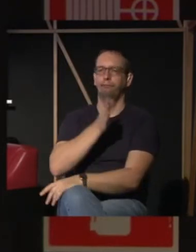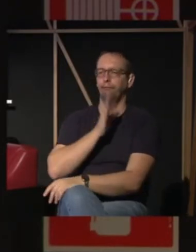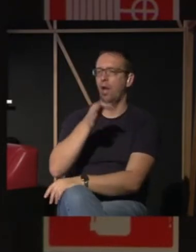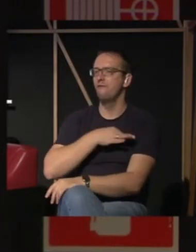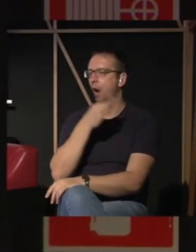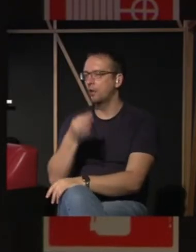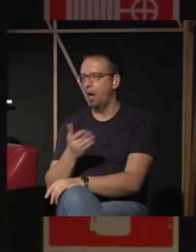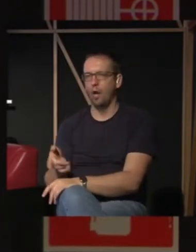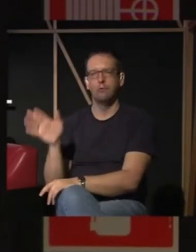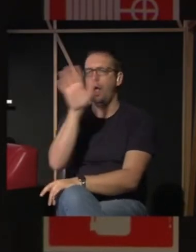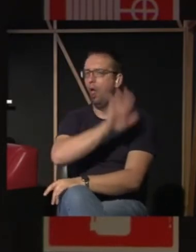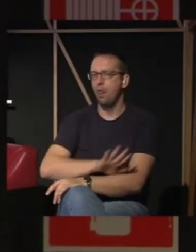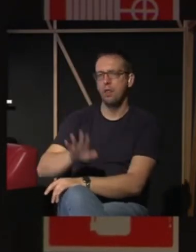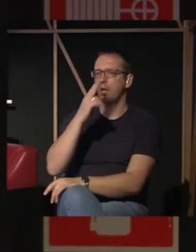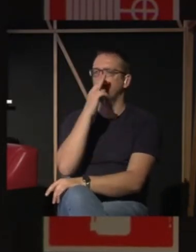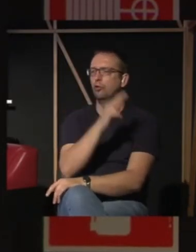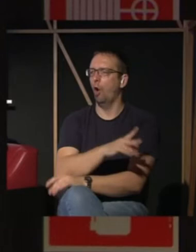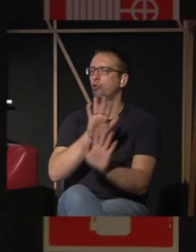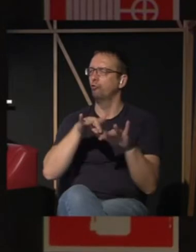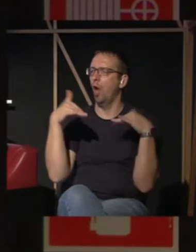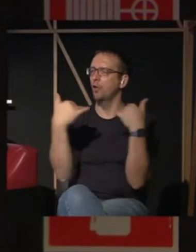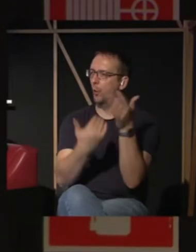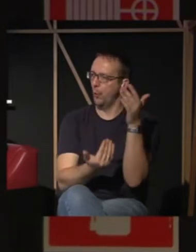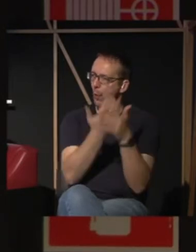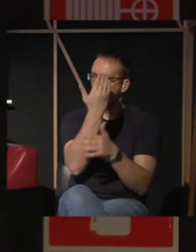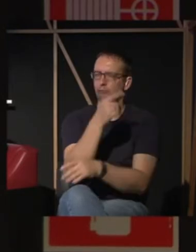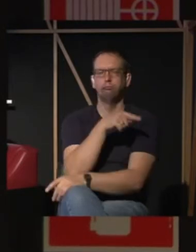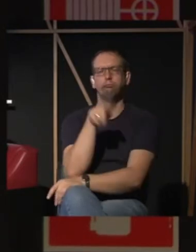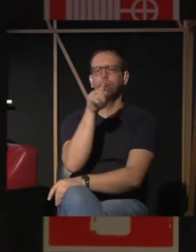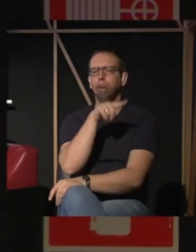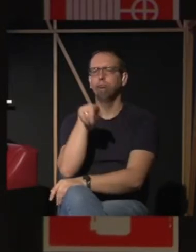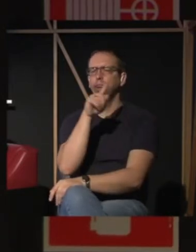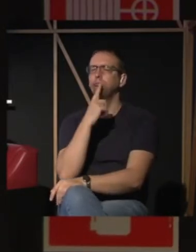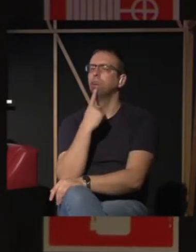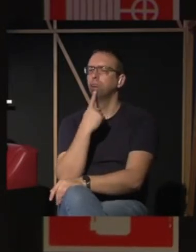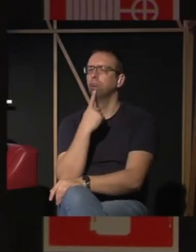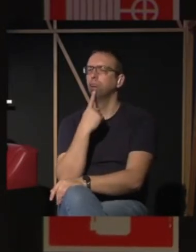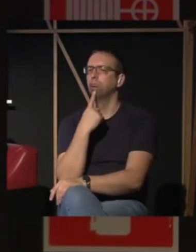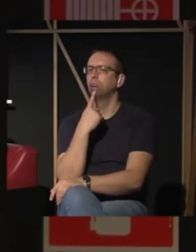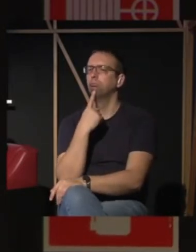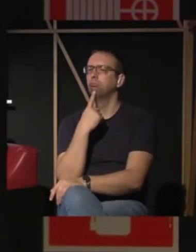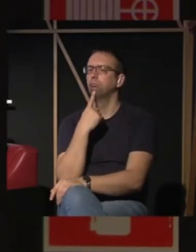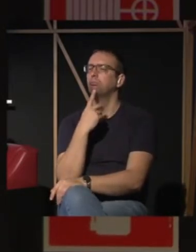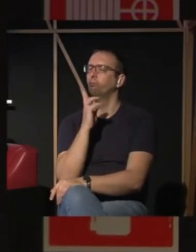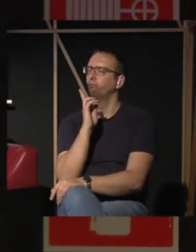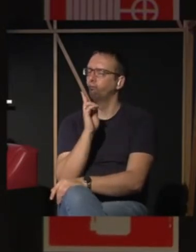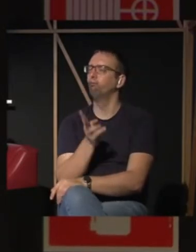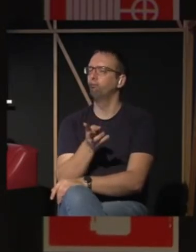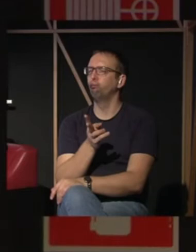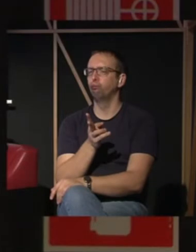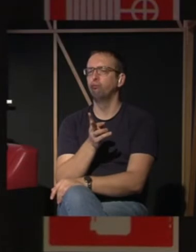stadiums, ensuring that there is going to be the availability of special access tickets, policies